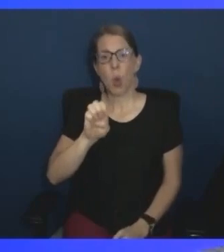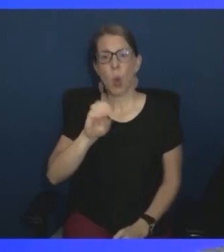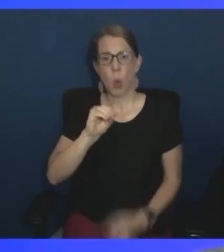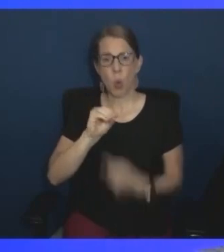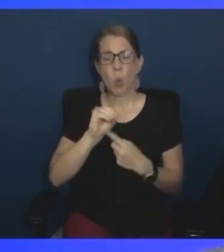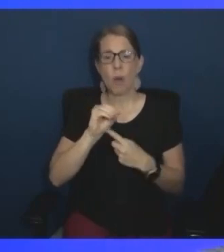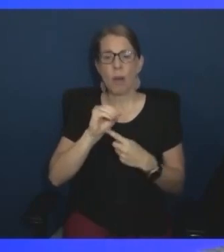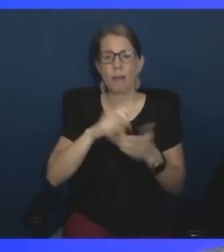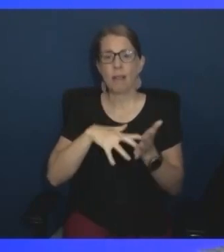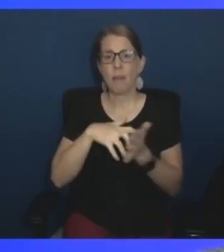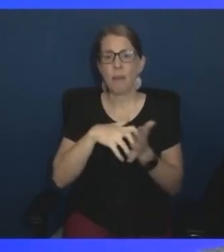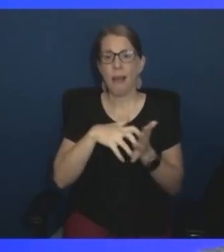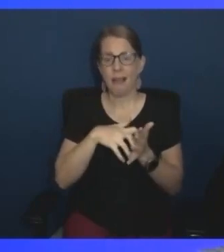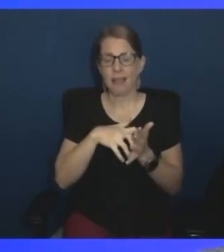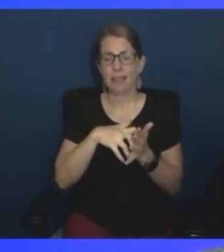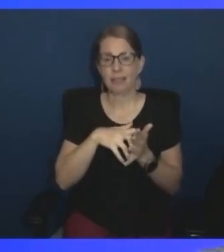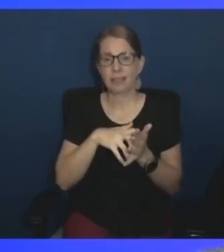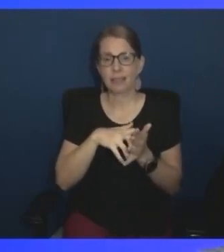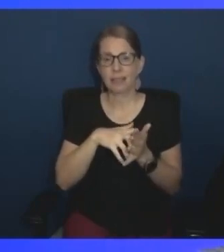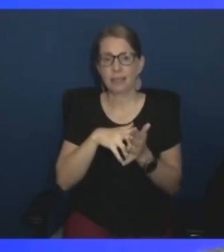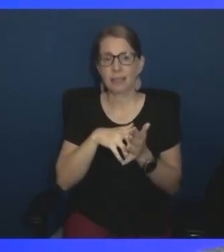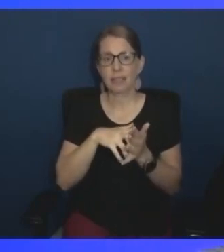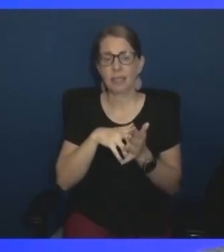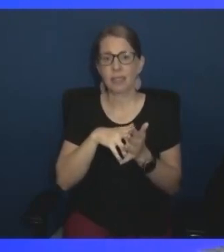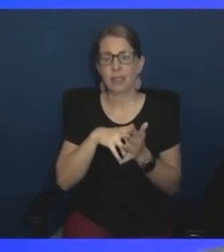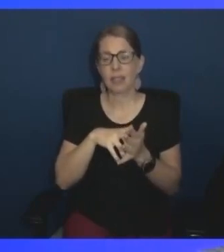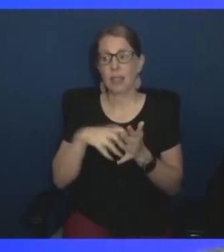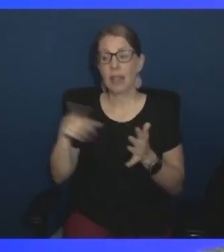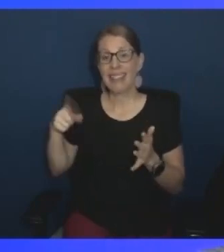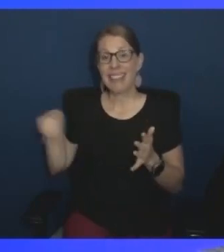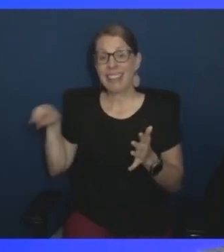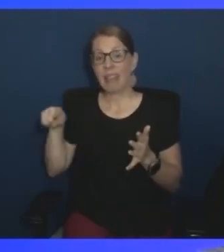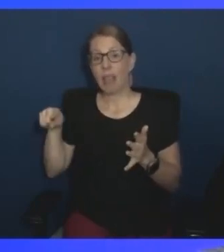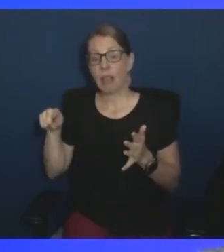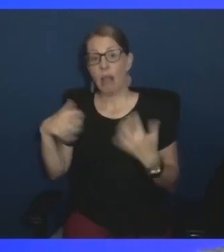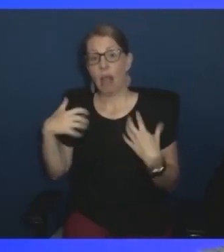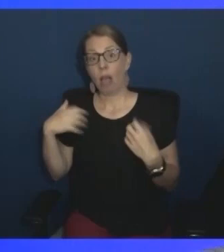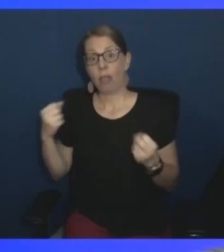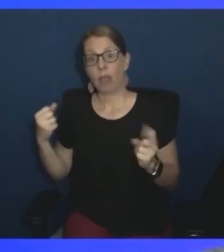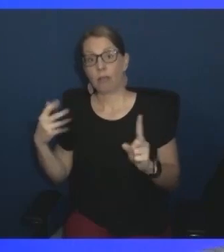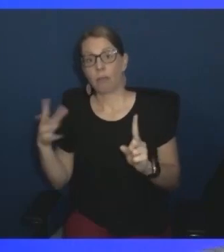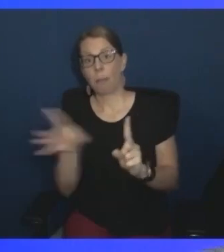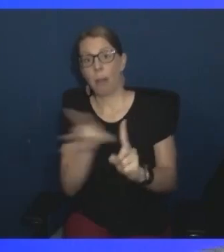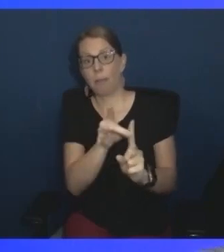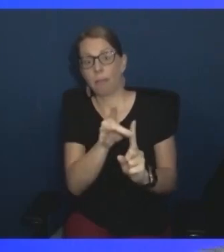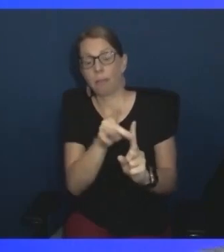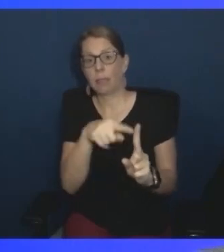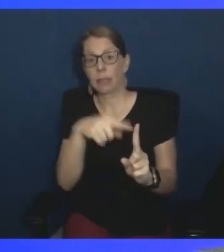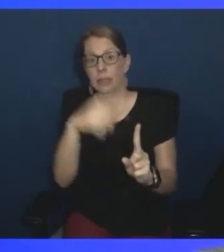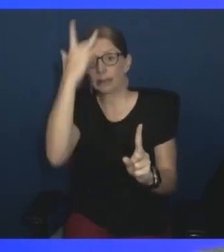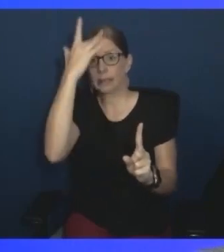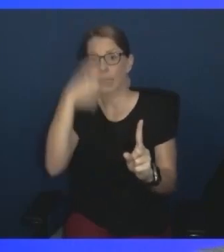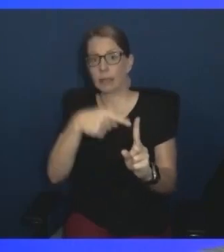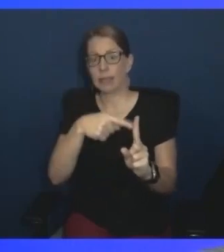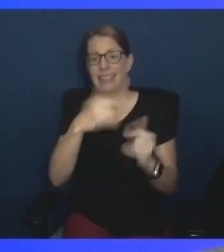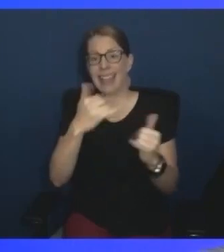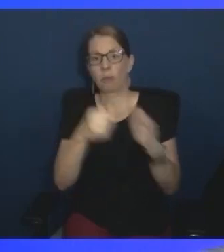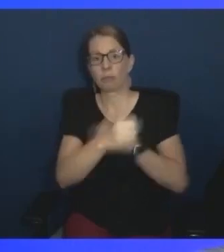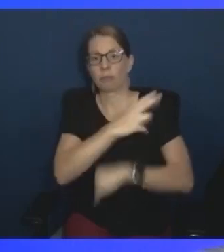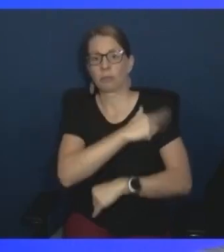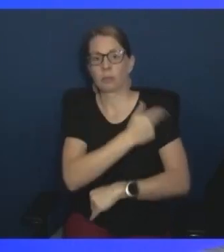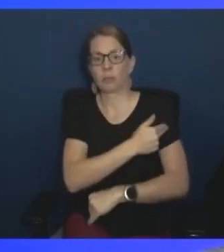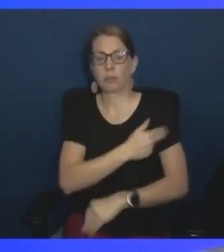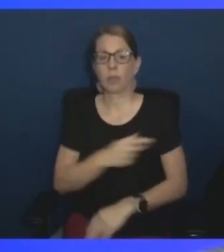those that likely transmitted to that person, obviously feel very remorseful and oftentimes, are willing to receive